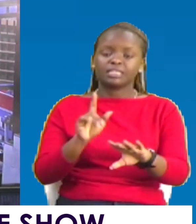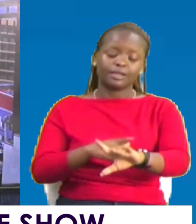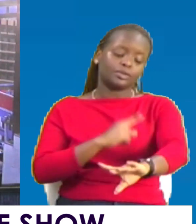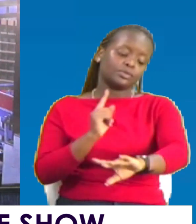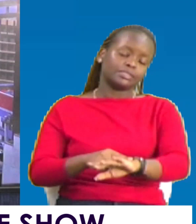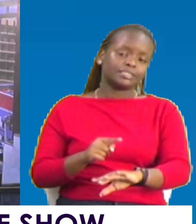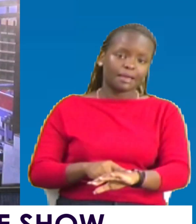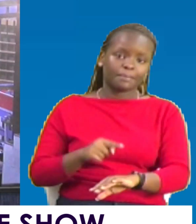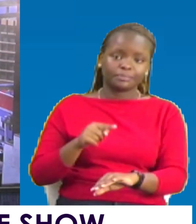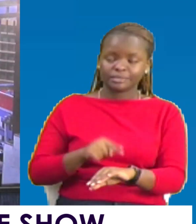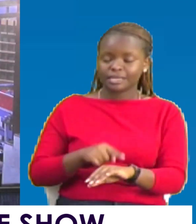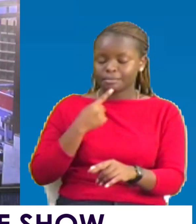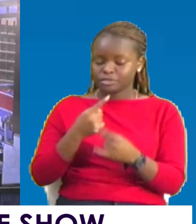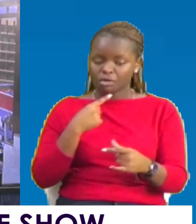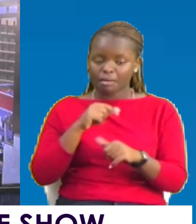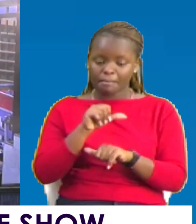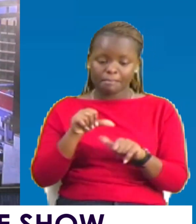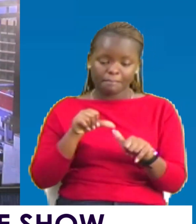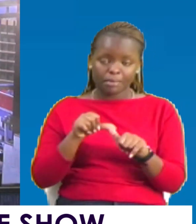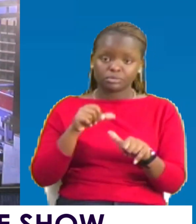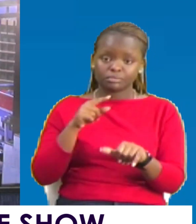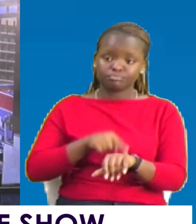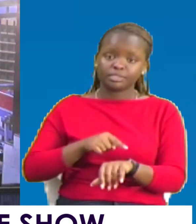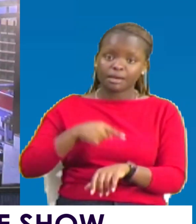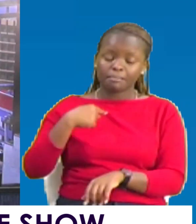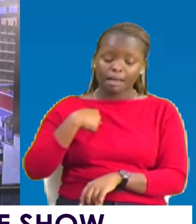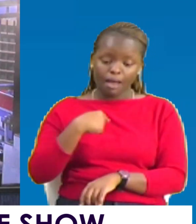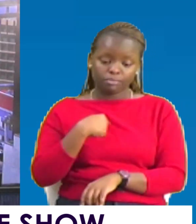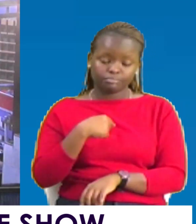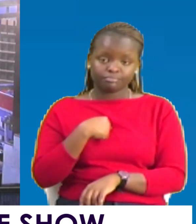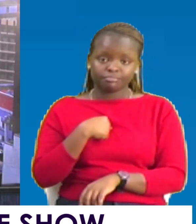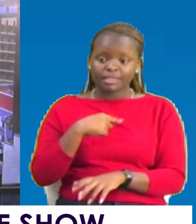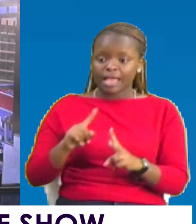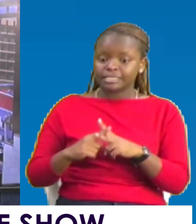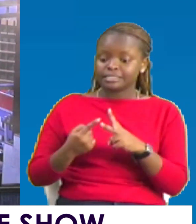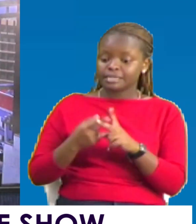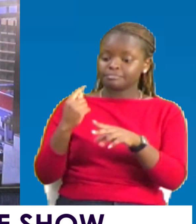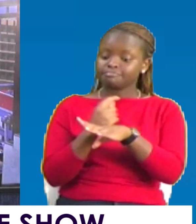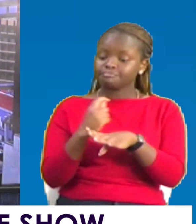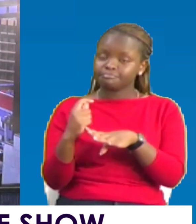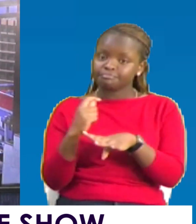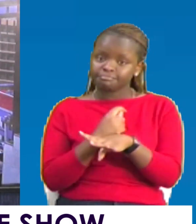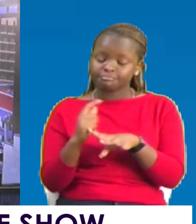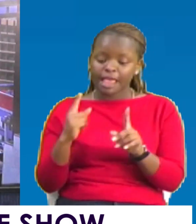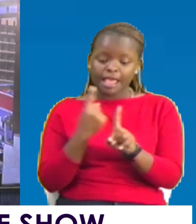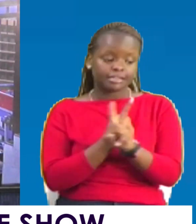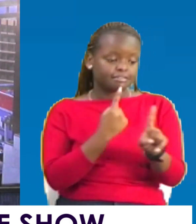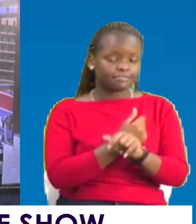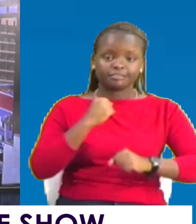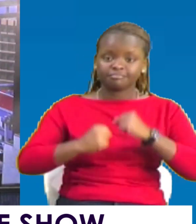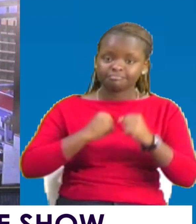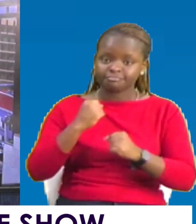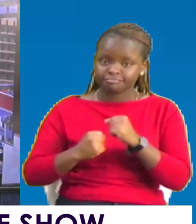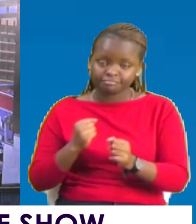about our time, you need to start at that place of training. We are all on different races,